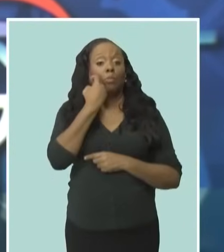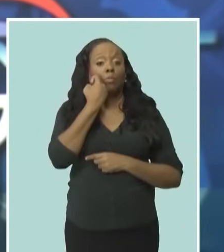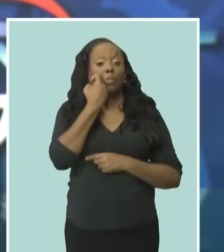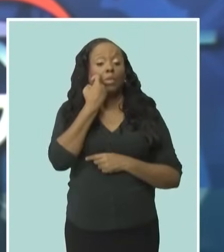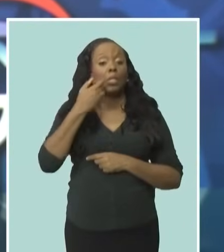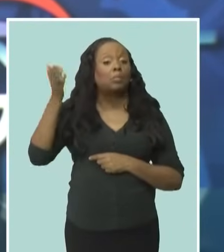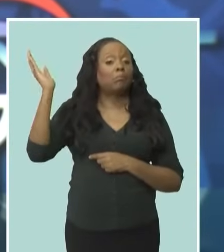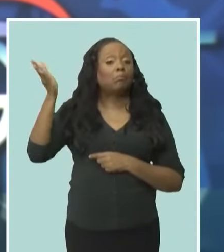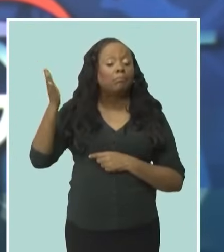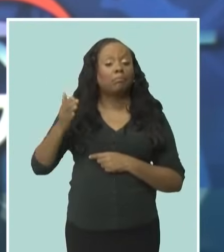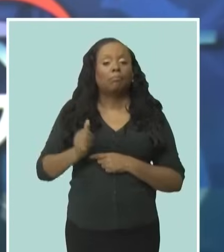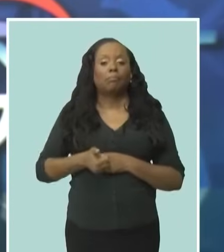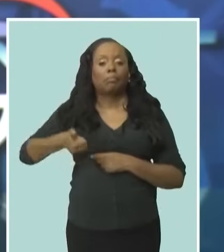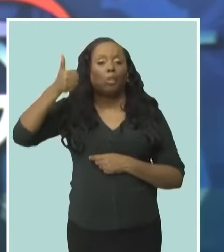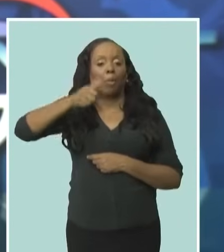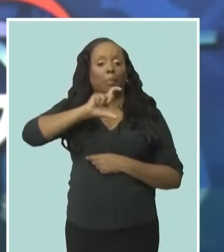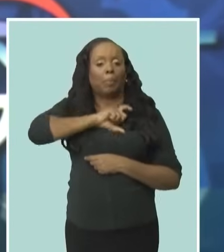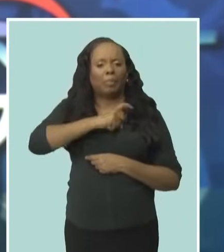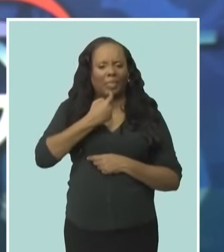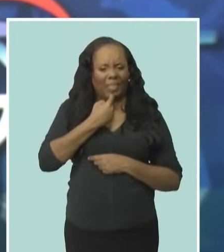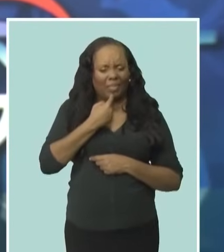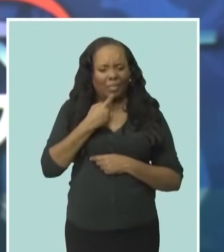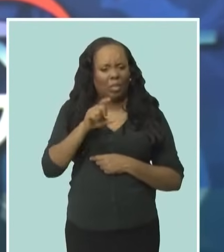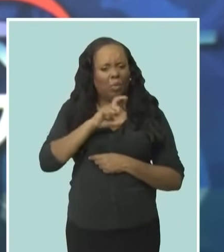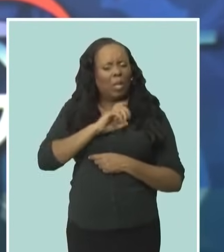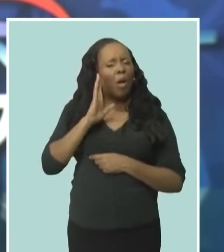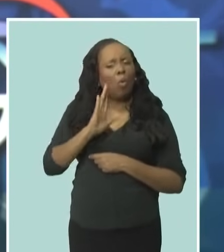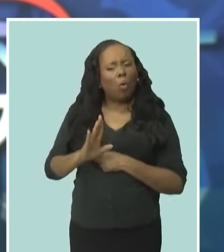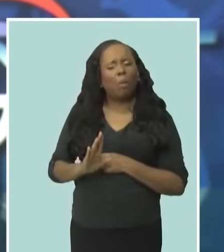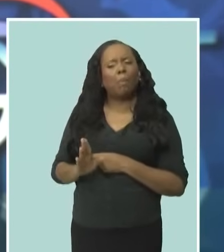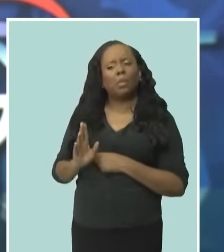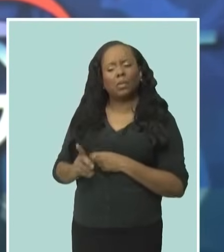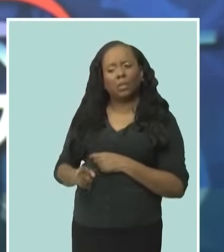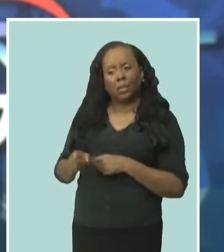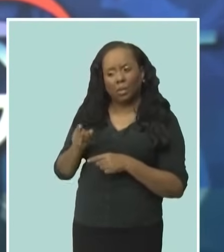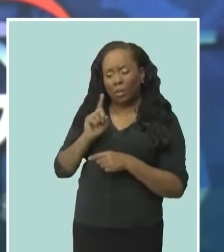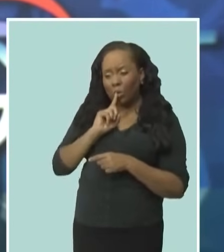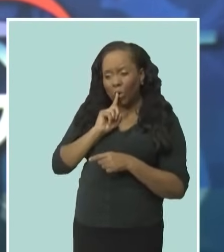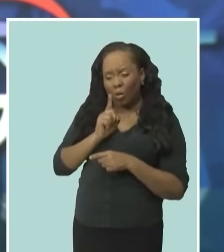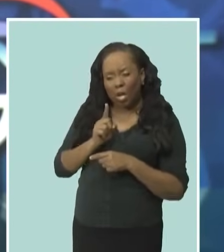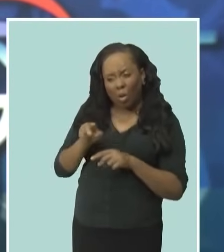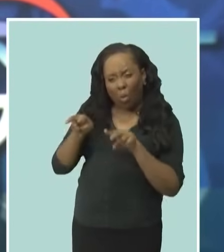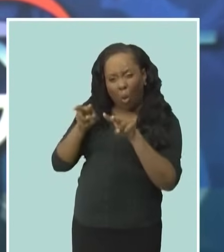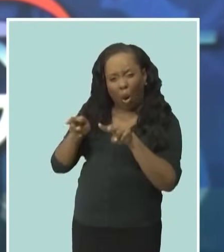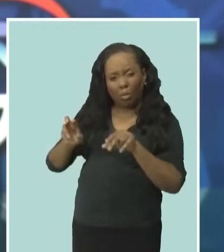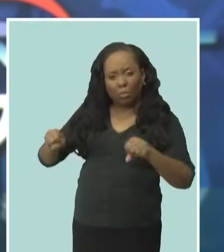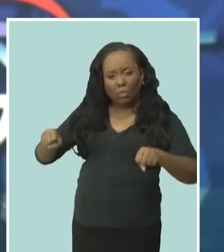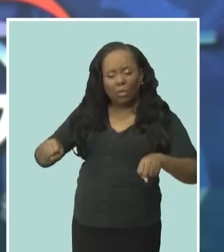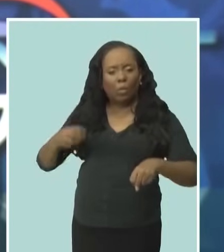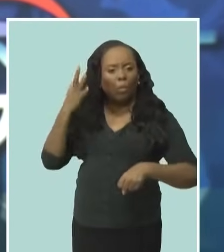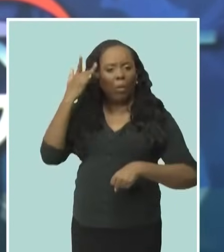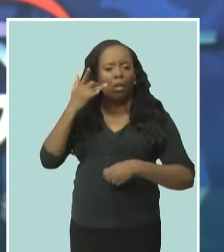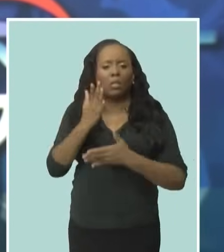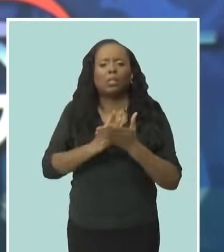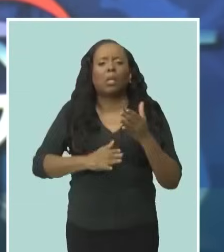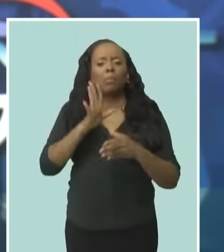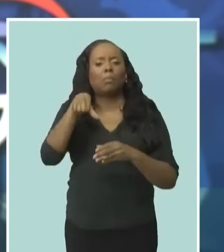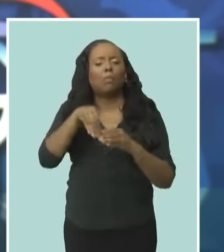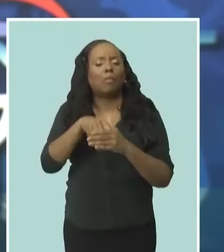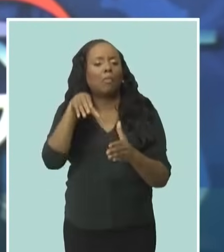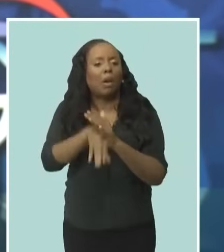conference, Commissioner of Police Richard Boyce said officers will be cracking down on the bikes as some of them are being used in the commission of